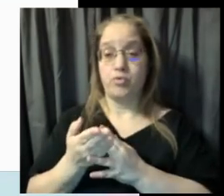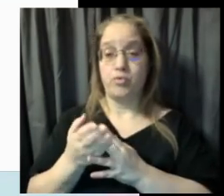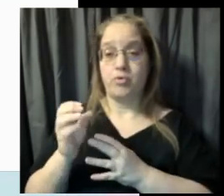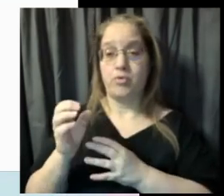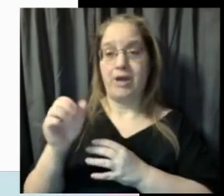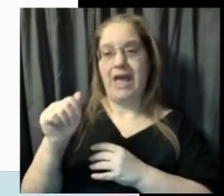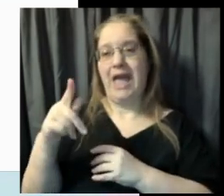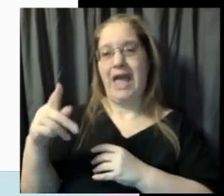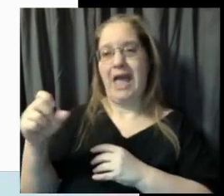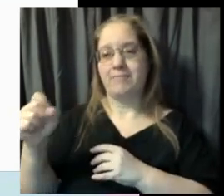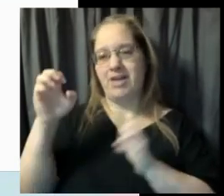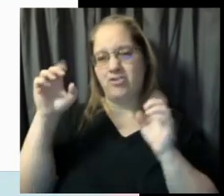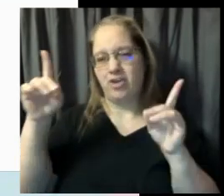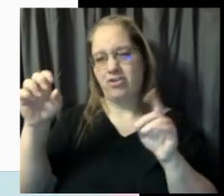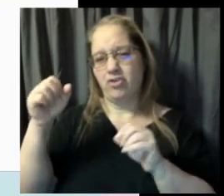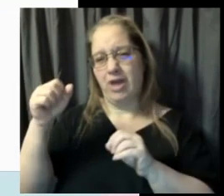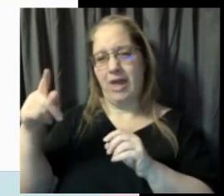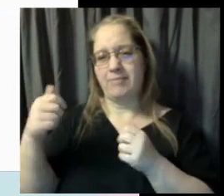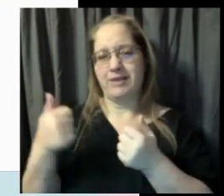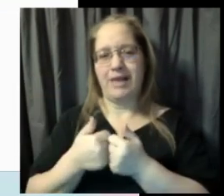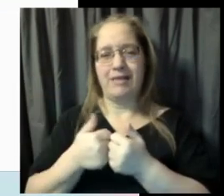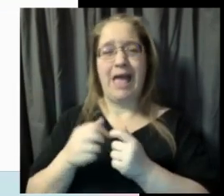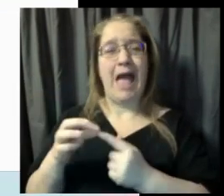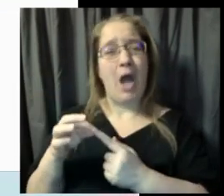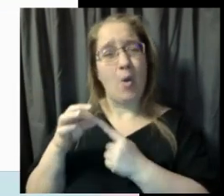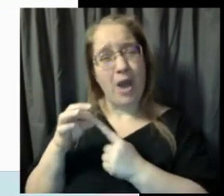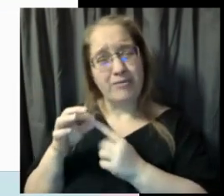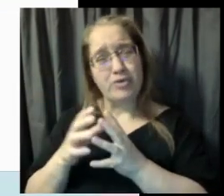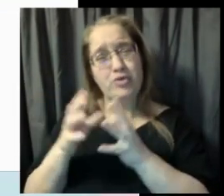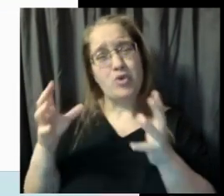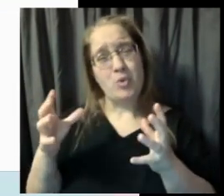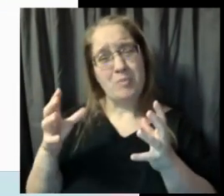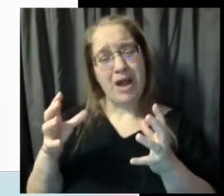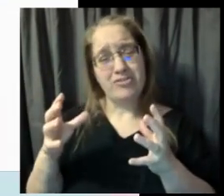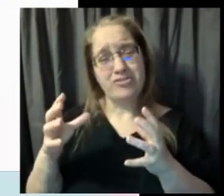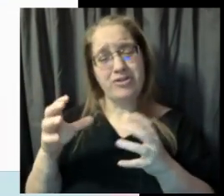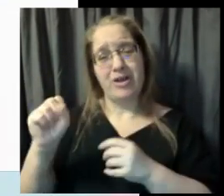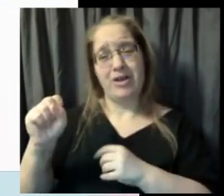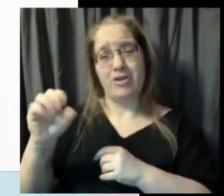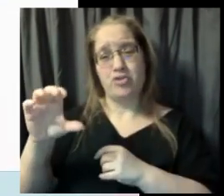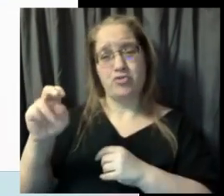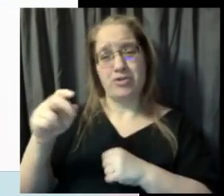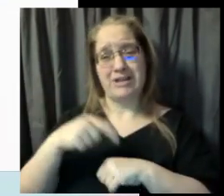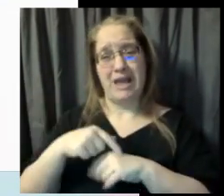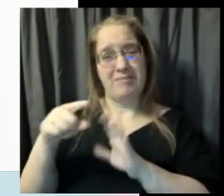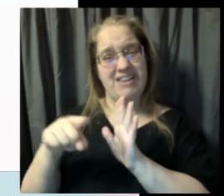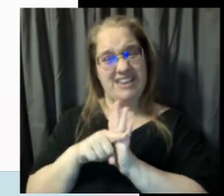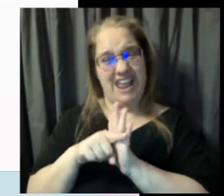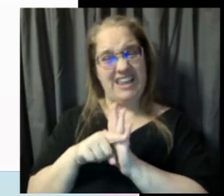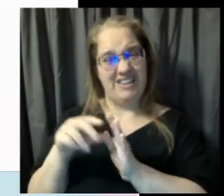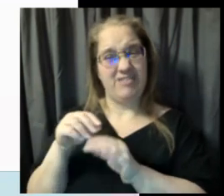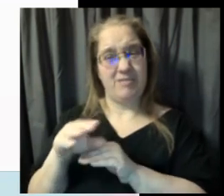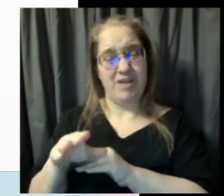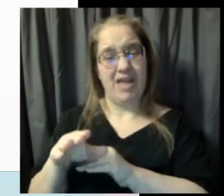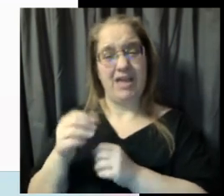apps and games. However, excessive screen time can also have a negative impact, leading